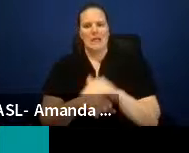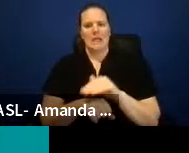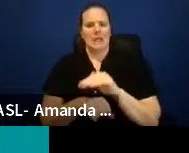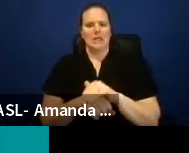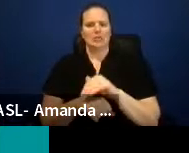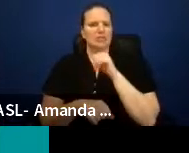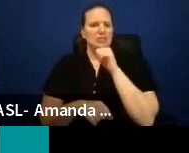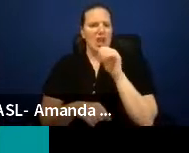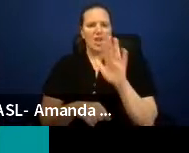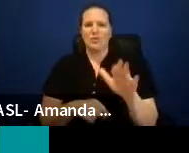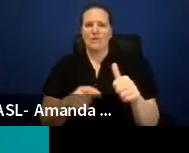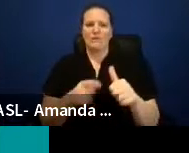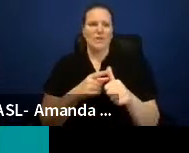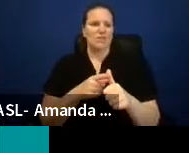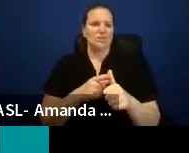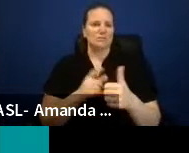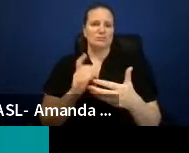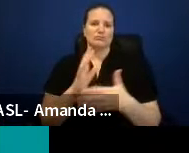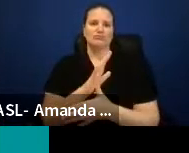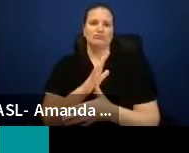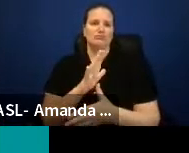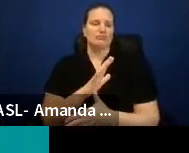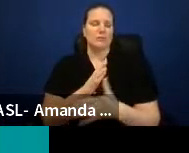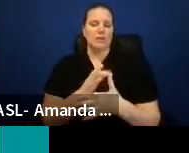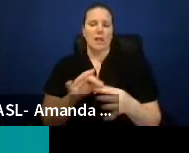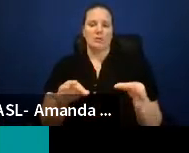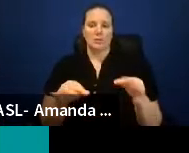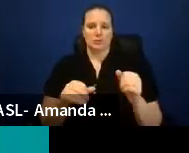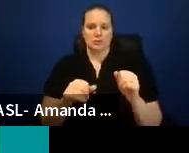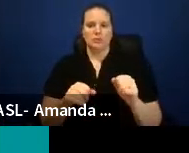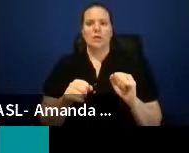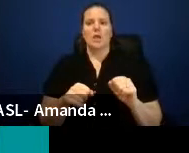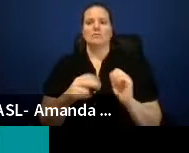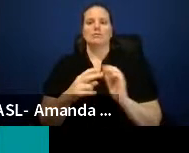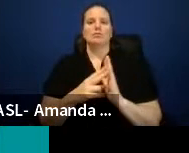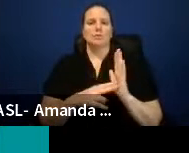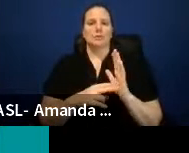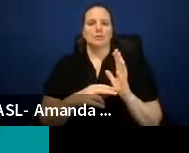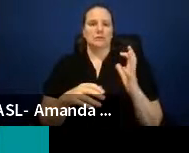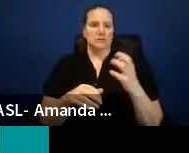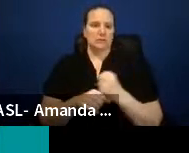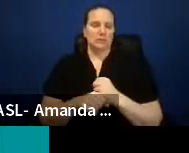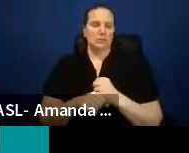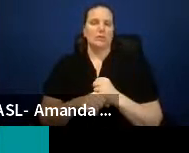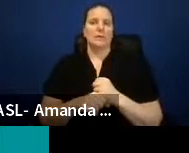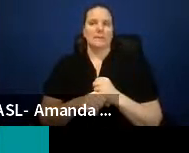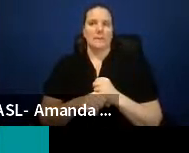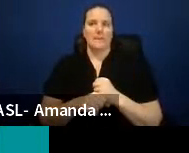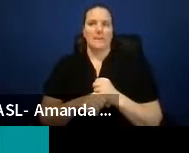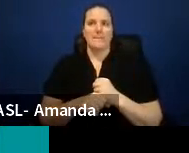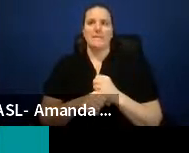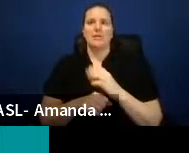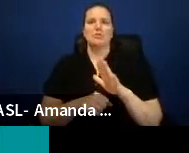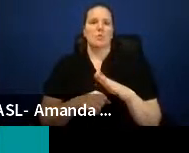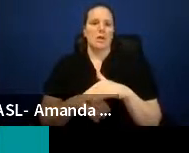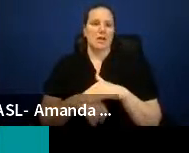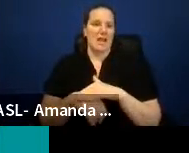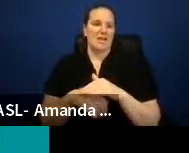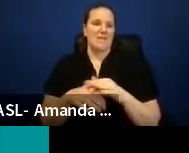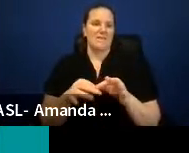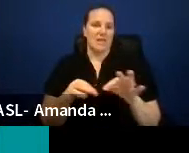not your primary language, you will have abilities to read the summary in your native